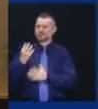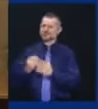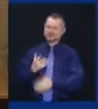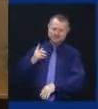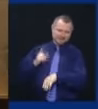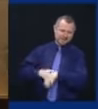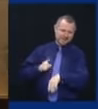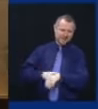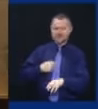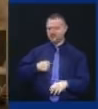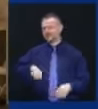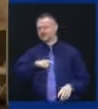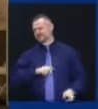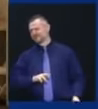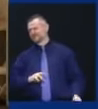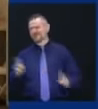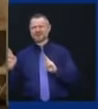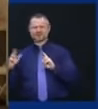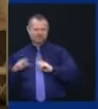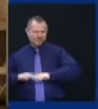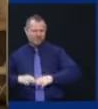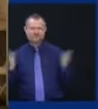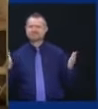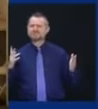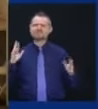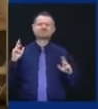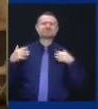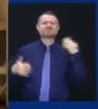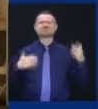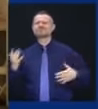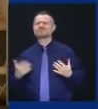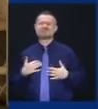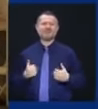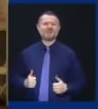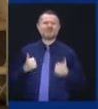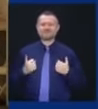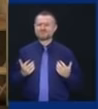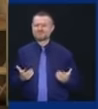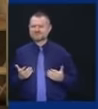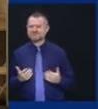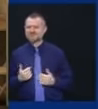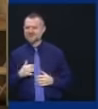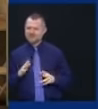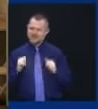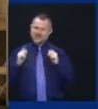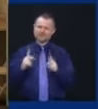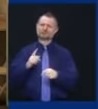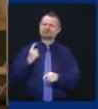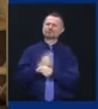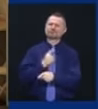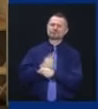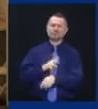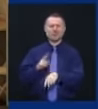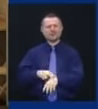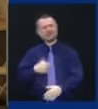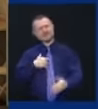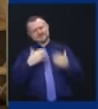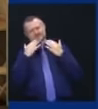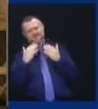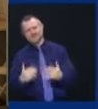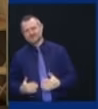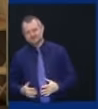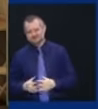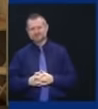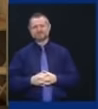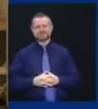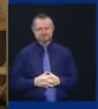ready to live and to open up fully and enjoy our lives, get back to a closer new normal. Thank you.